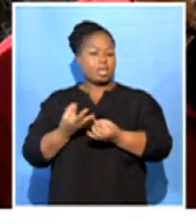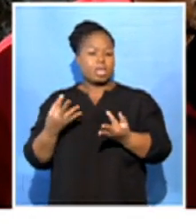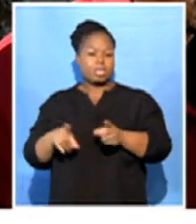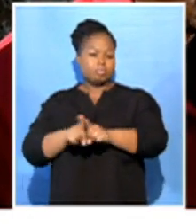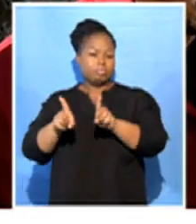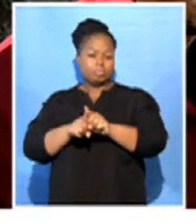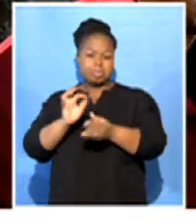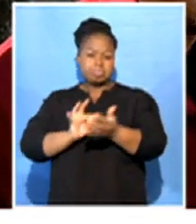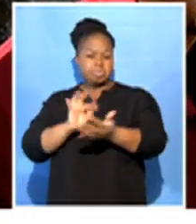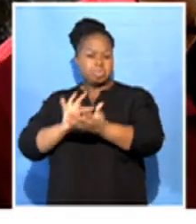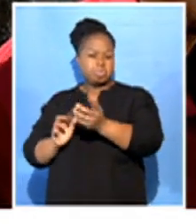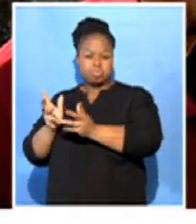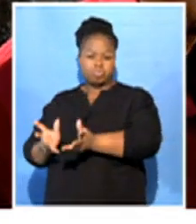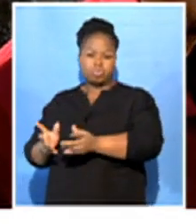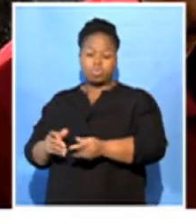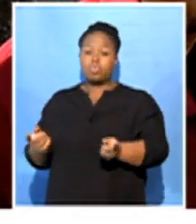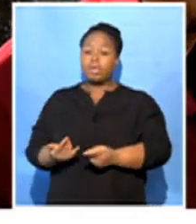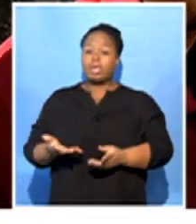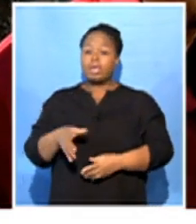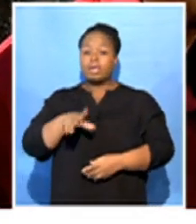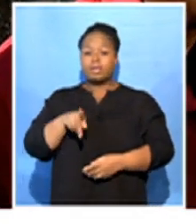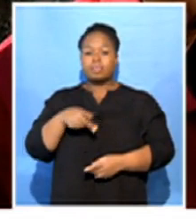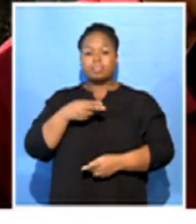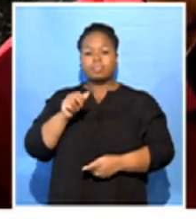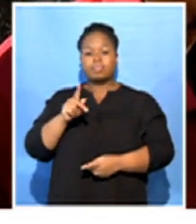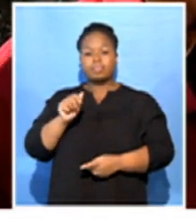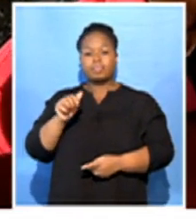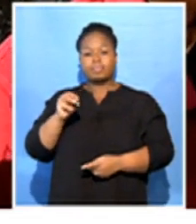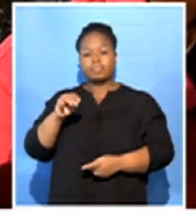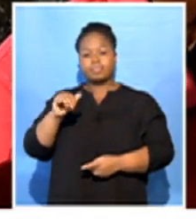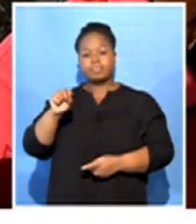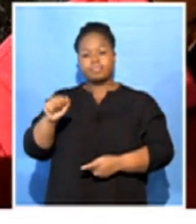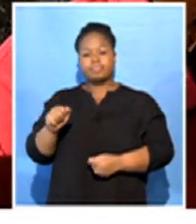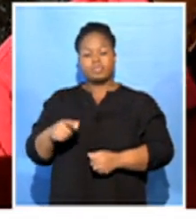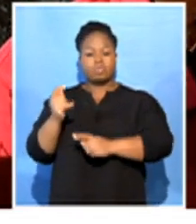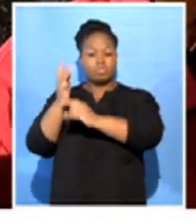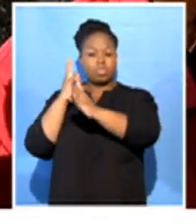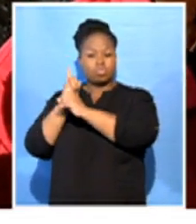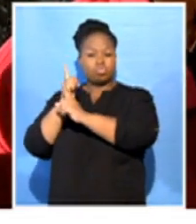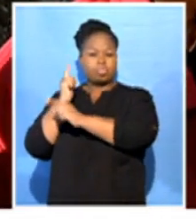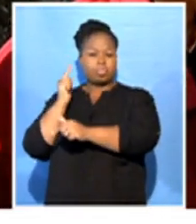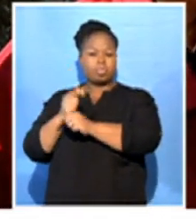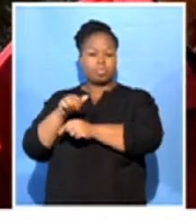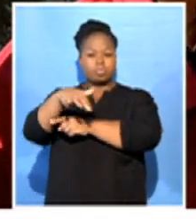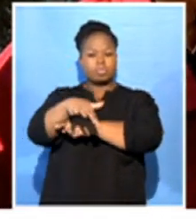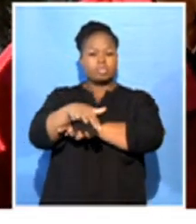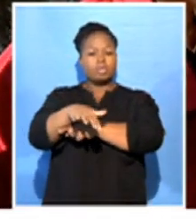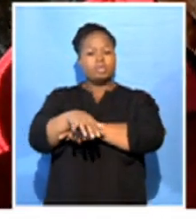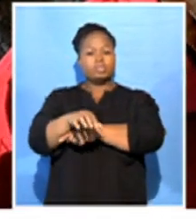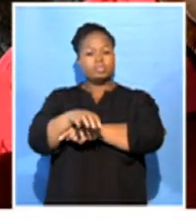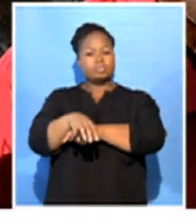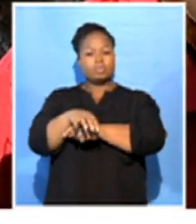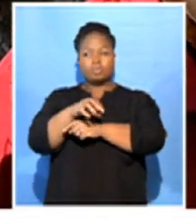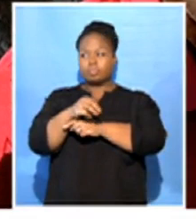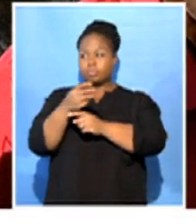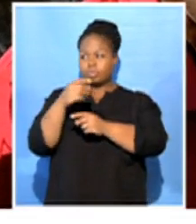the other person. Just in Phakamisa Desiree, a township just outside East London near King Williamstown, their houses